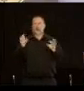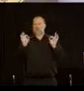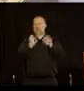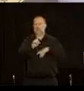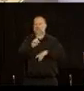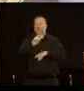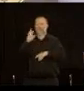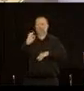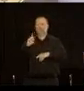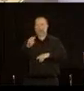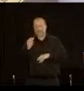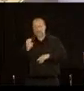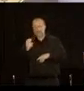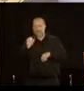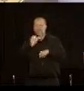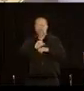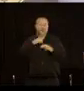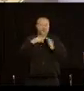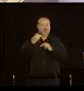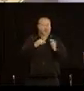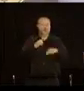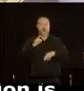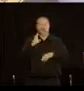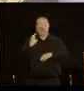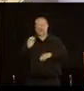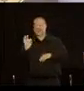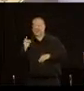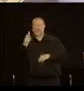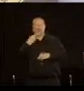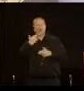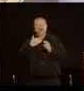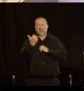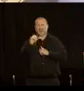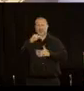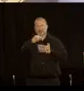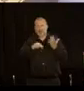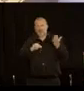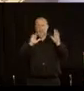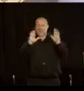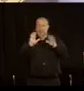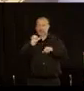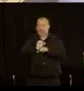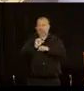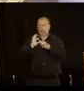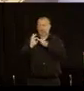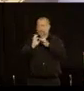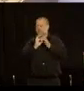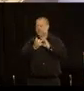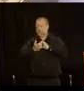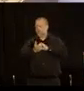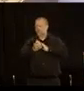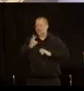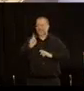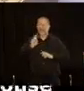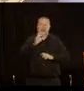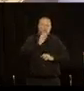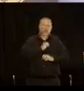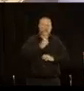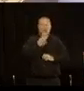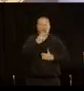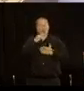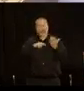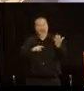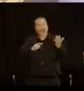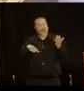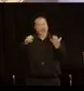it's Texas Roadhouse, working in construction, Beef O'Brady's, or any one of our other wonderful corporate partners, Winn-Dixie, Walmart, Publix,